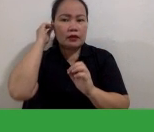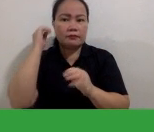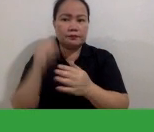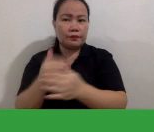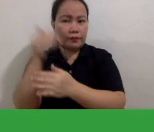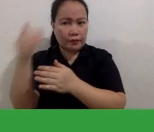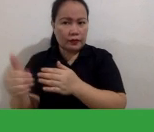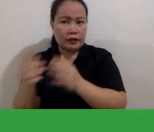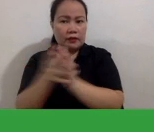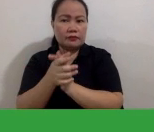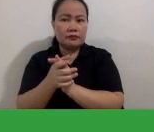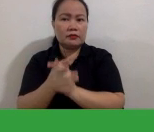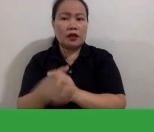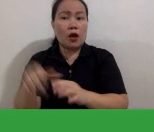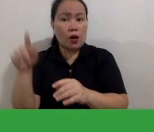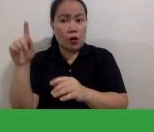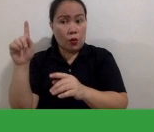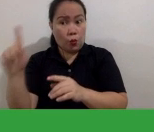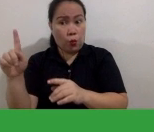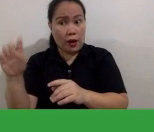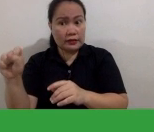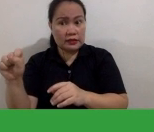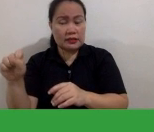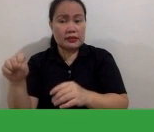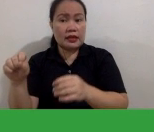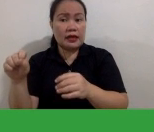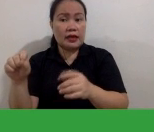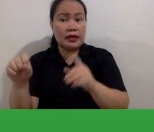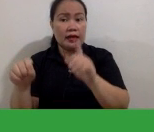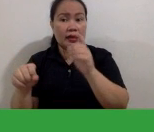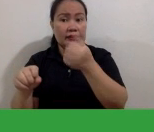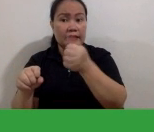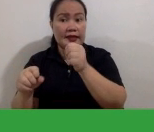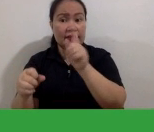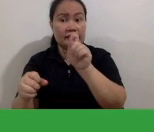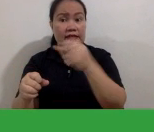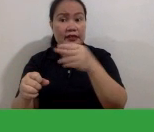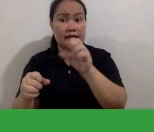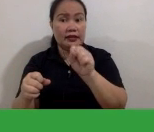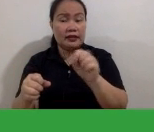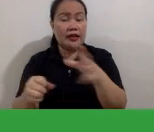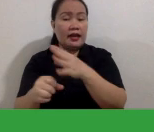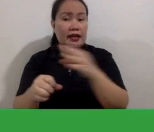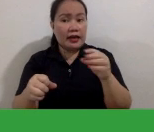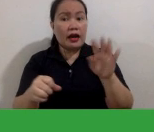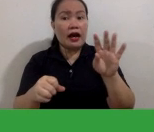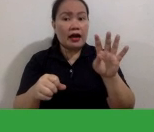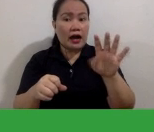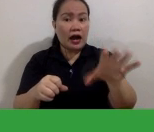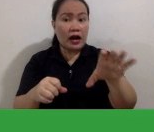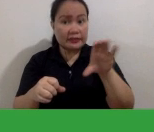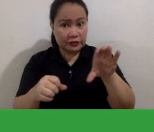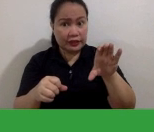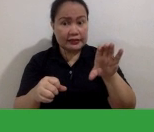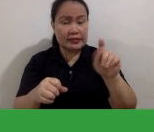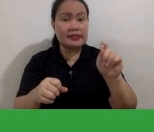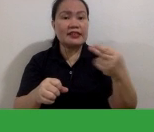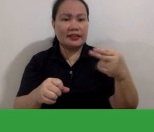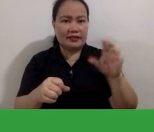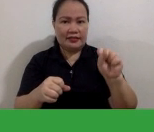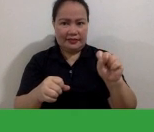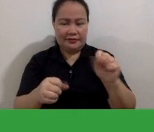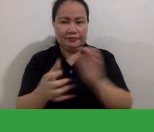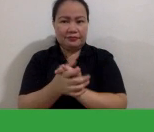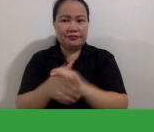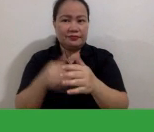lang. Okay, another. So, ones, tens, hundreds. So, this is for hundreds.